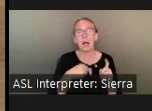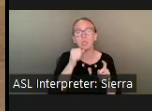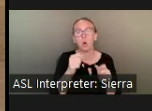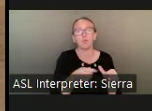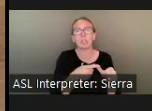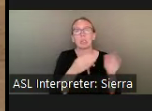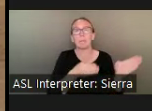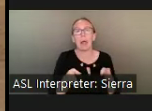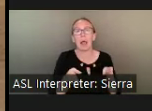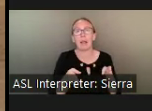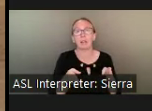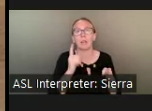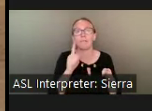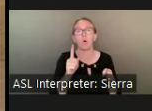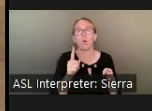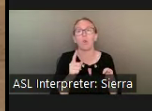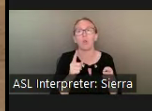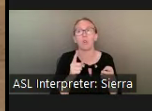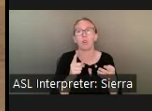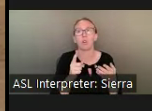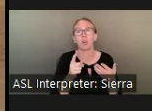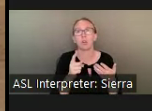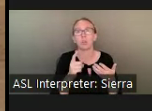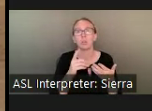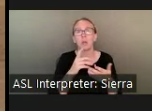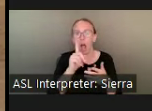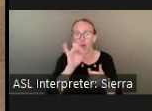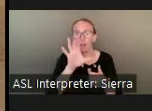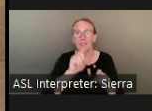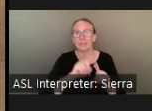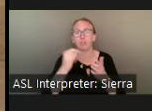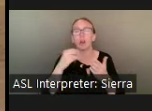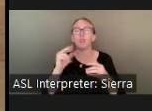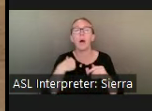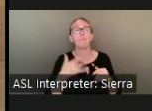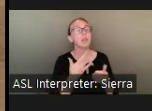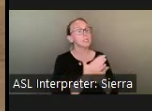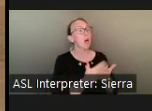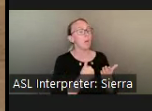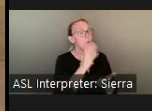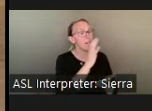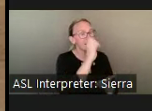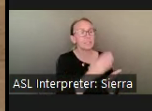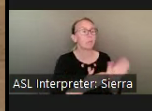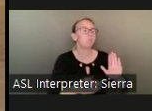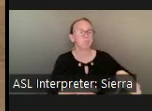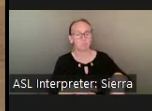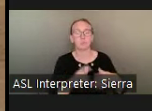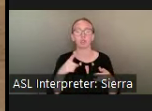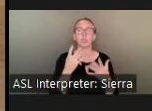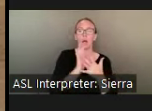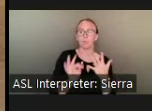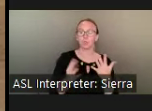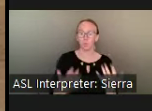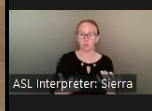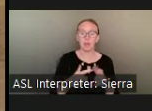just brought them being like, some of these sheets will talk to me, some of them won't, I don't know. I think as I got about halfway through, I was like, okay, this is looking like